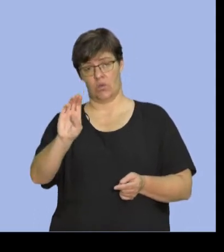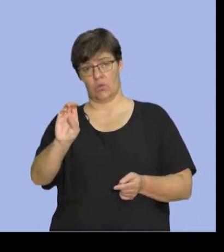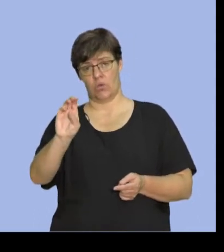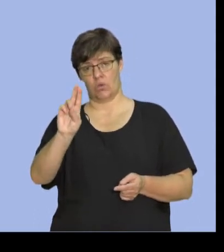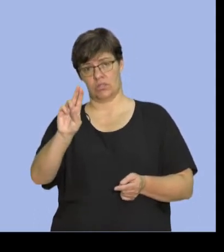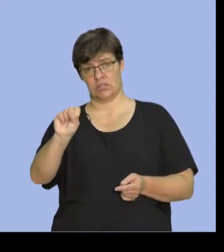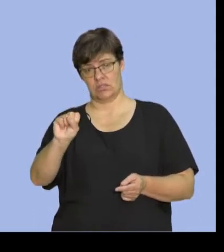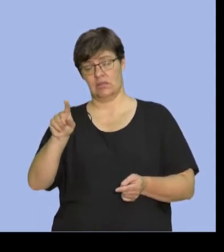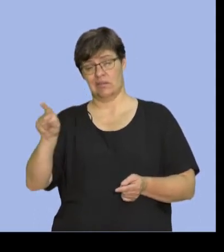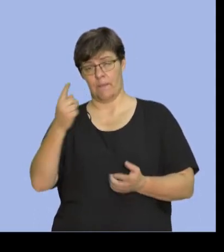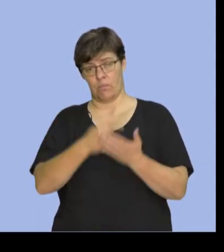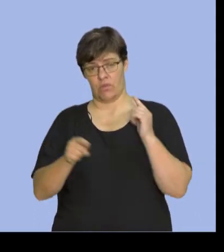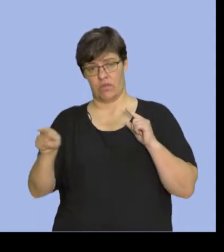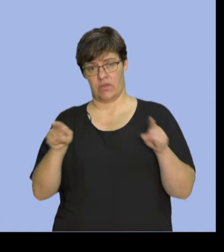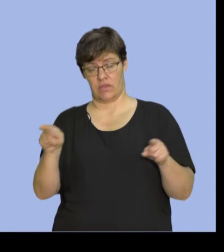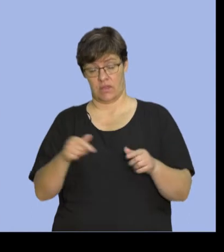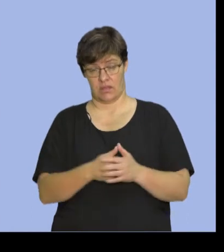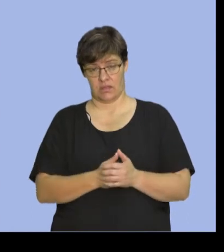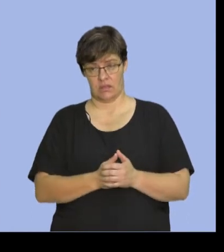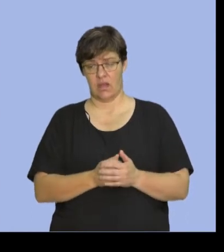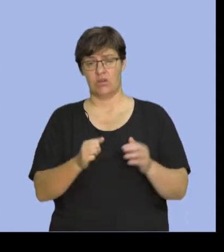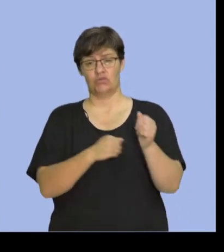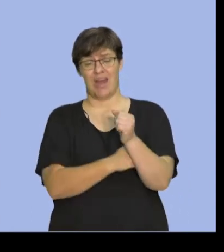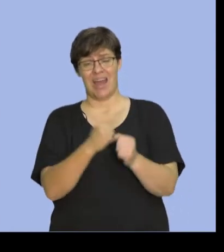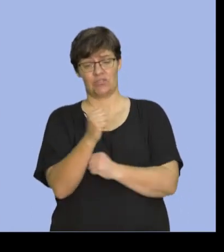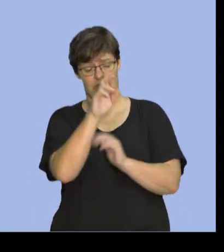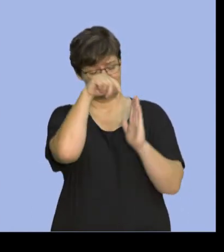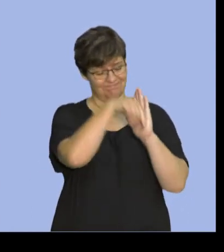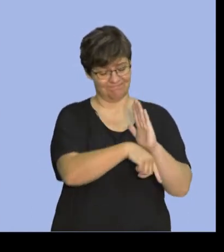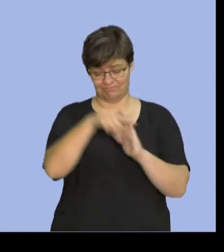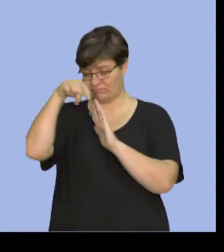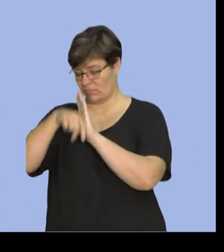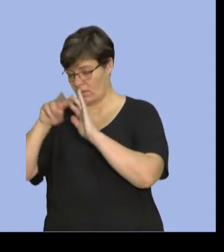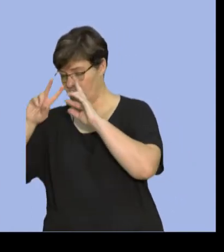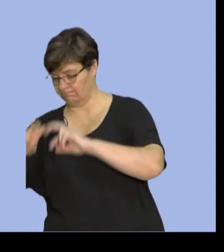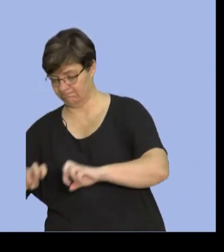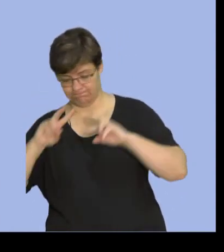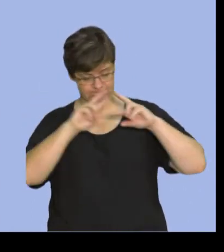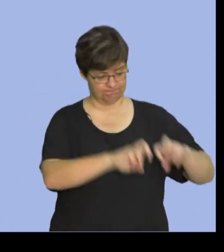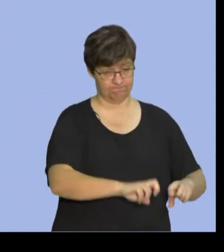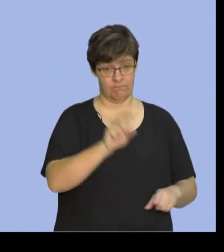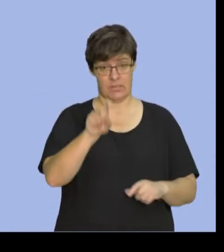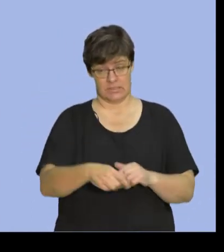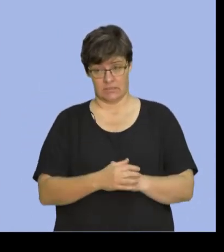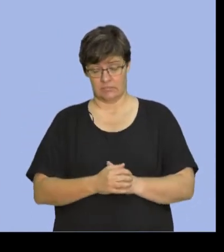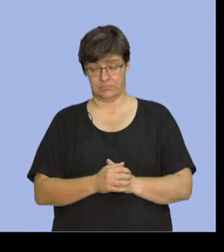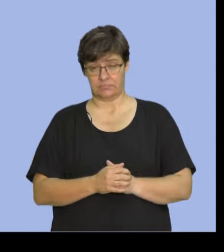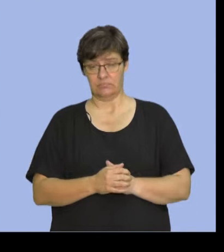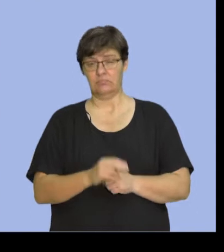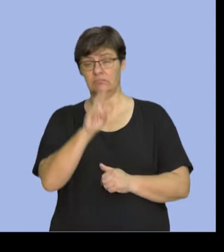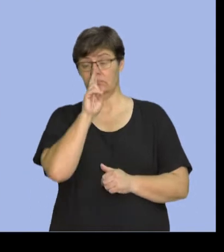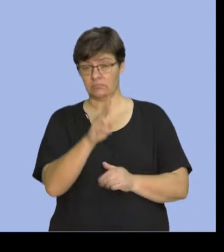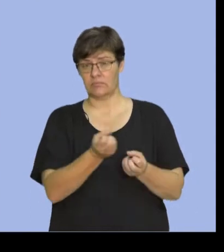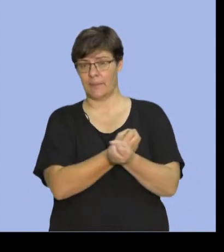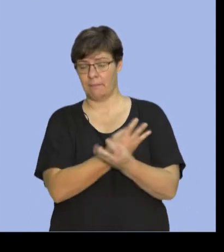cells, and we will have to look at the structure in much detail as we zone into that organelle. We also know that there are